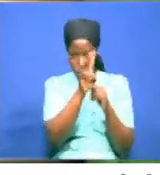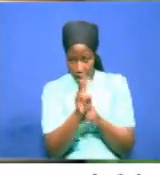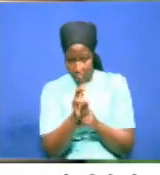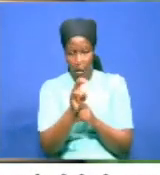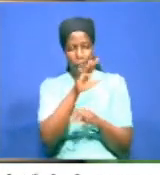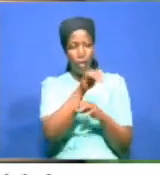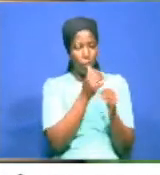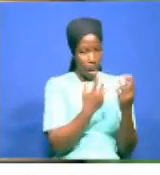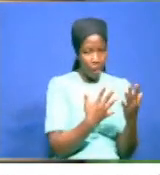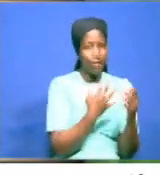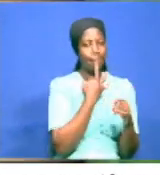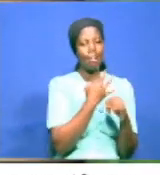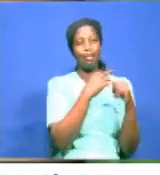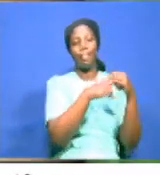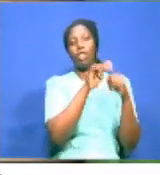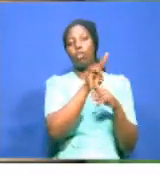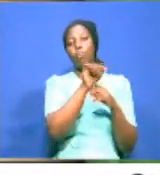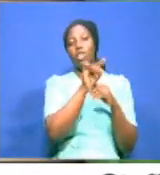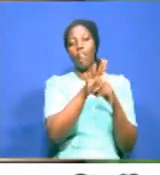2019-2020 from Kenya shilling